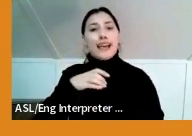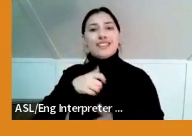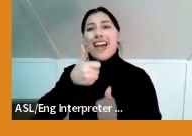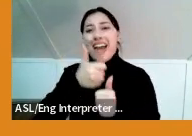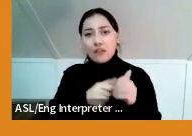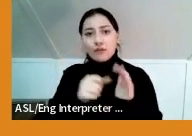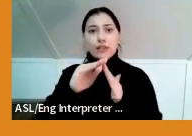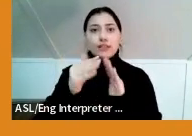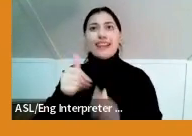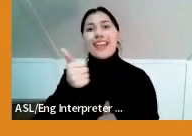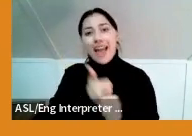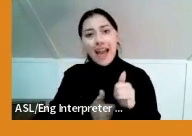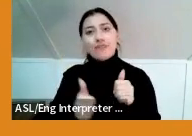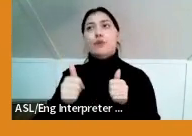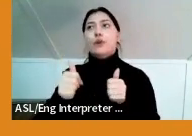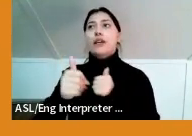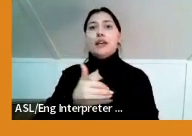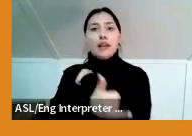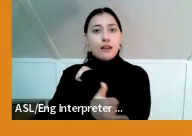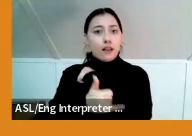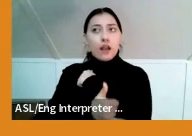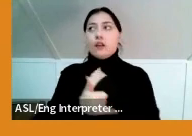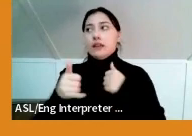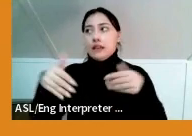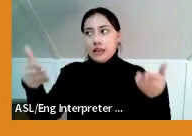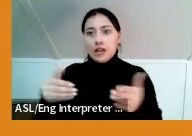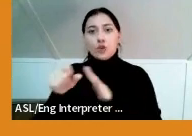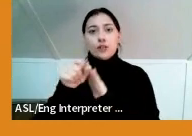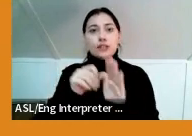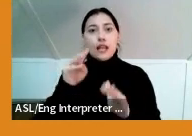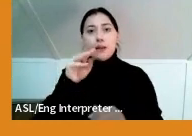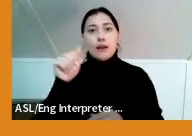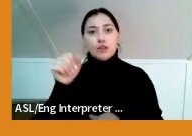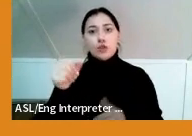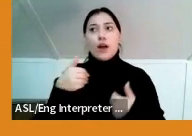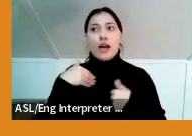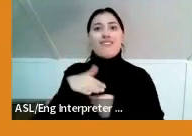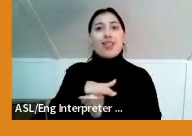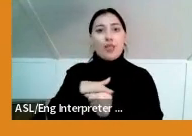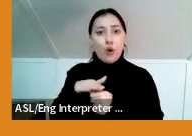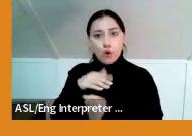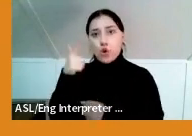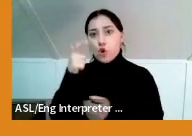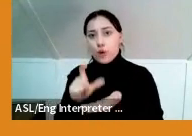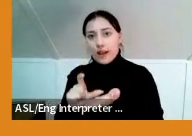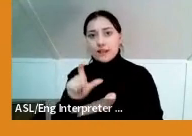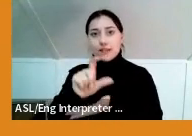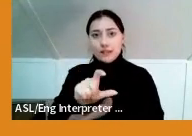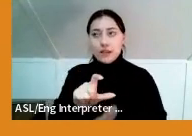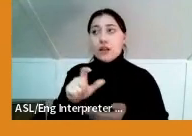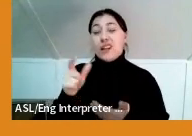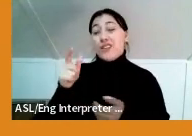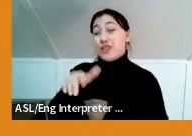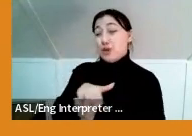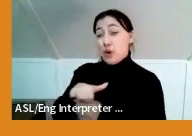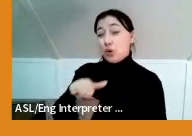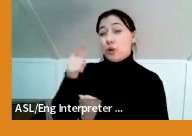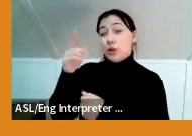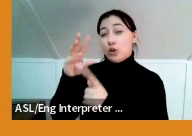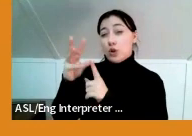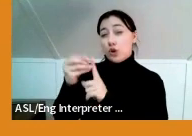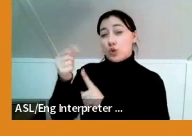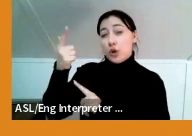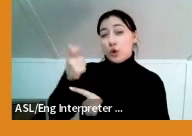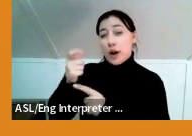Massachusetts that's available for local re-granting. And the local cultural council program, it's a